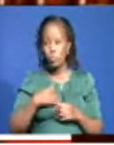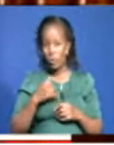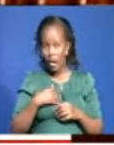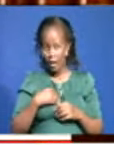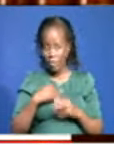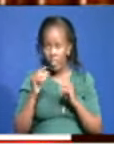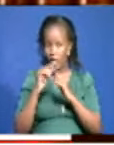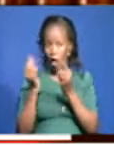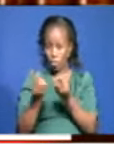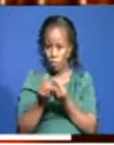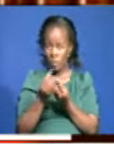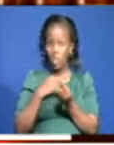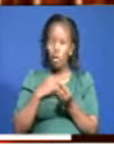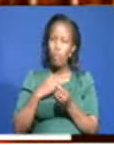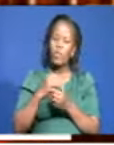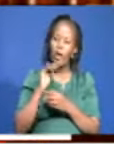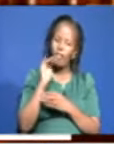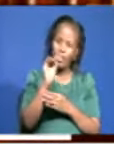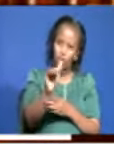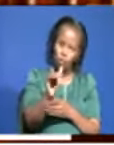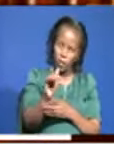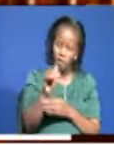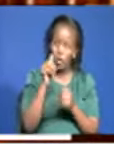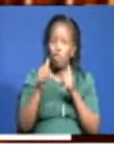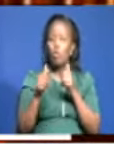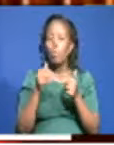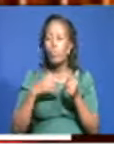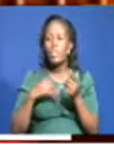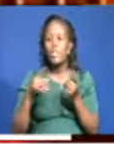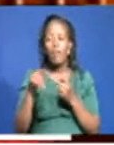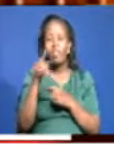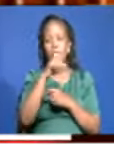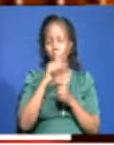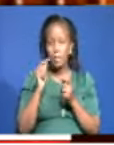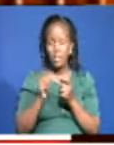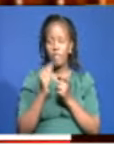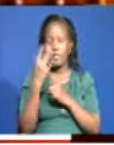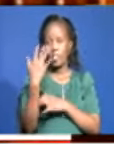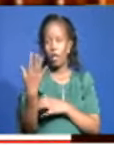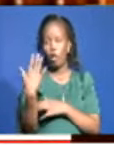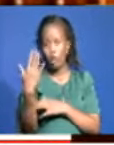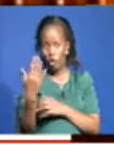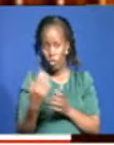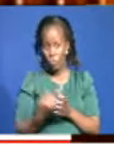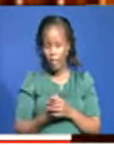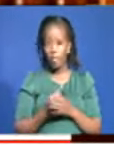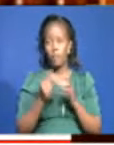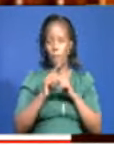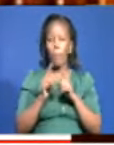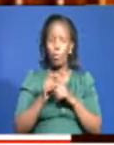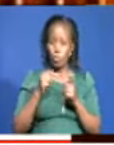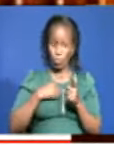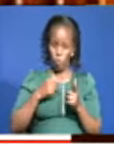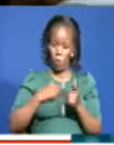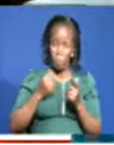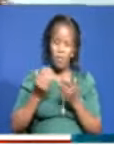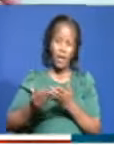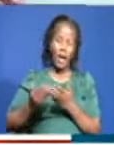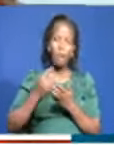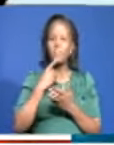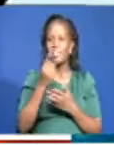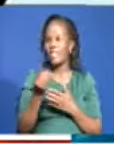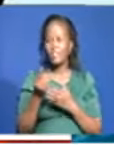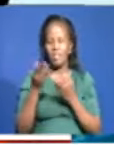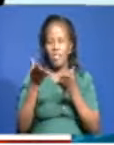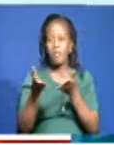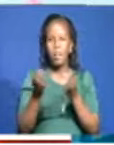a request that is a specific statutory document. And I am submitting my lord. It was not there.